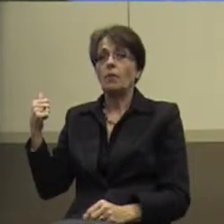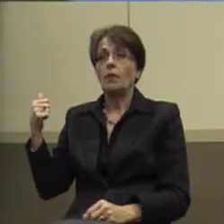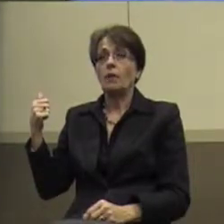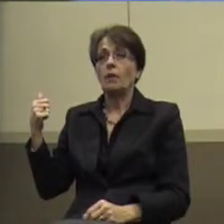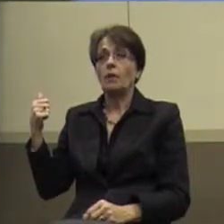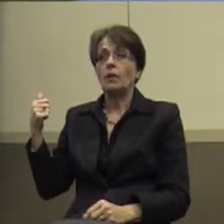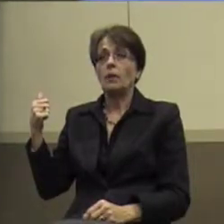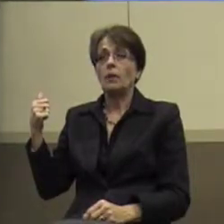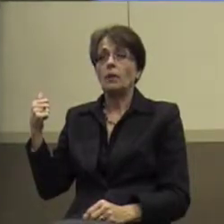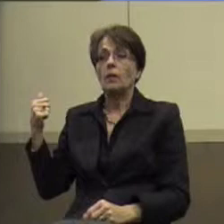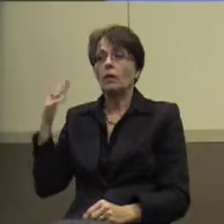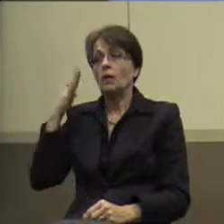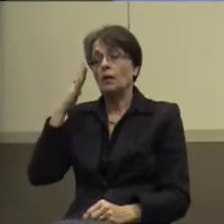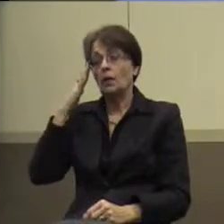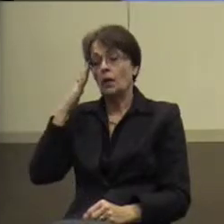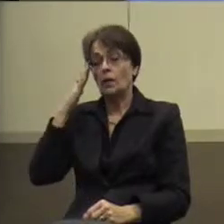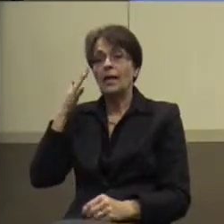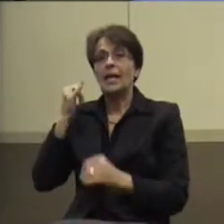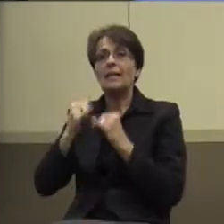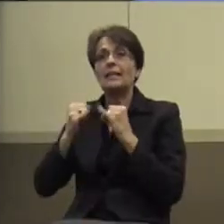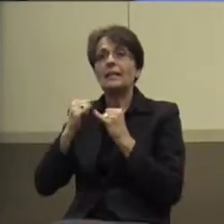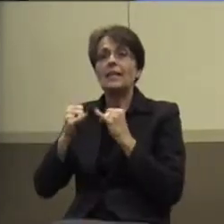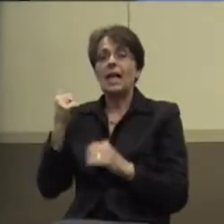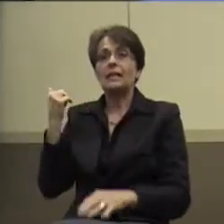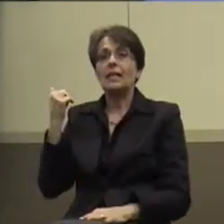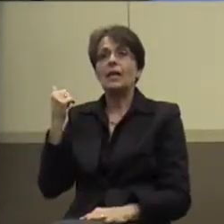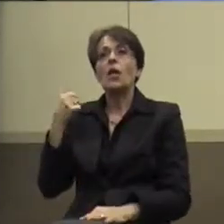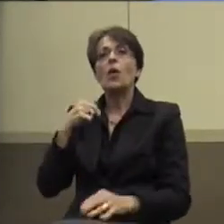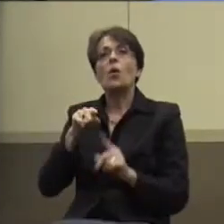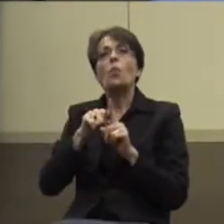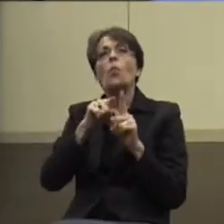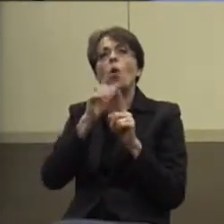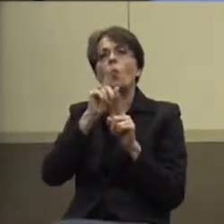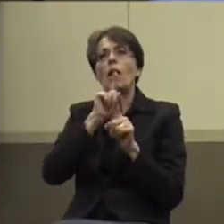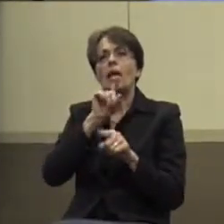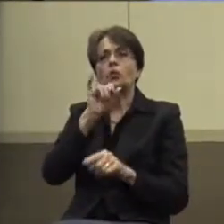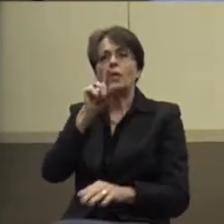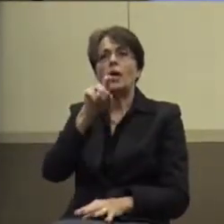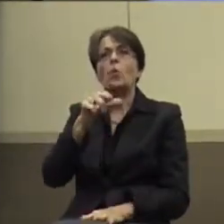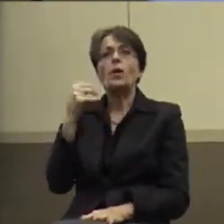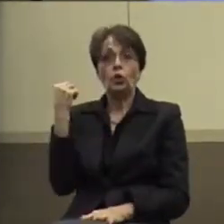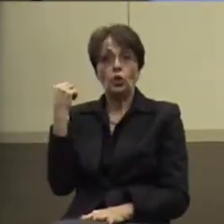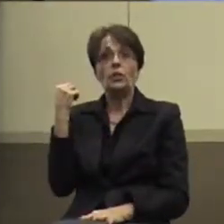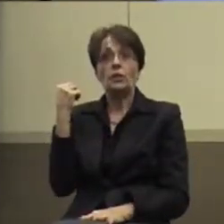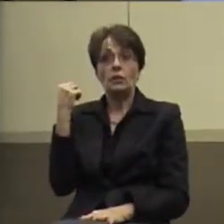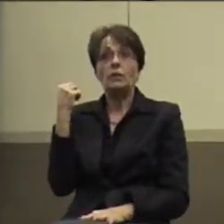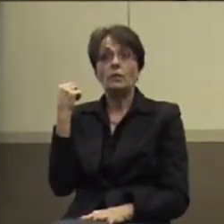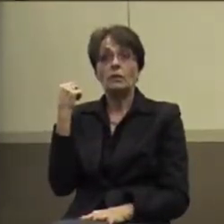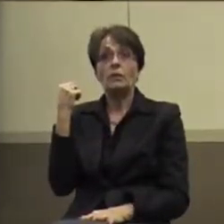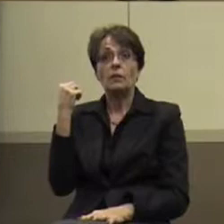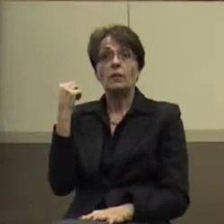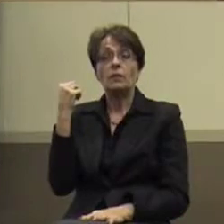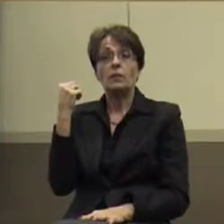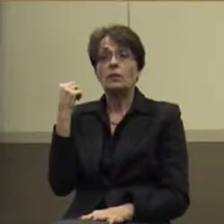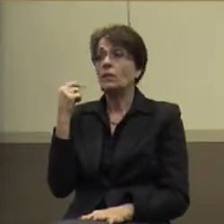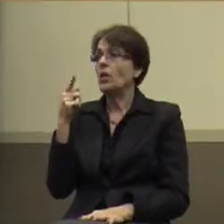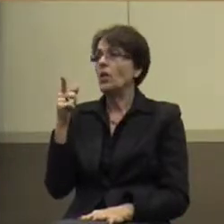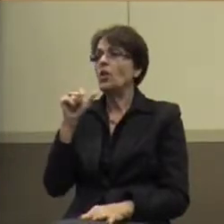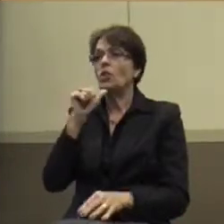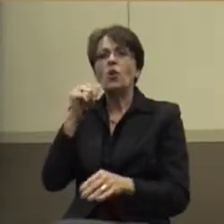this last thing. We're also going to answer that question, okay? You don't have that in your packet, but you can add